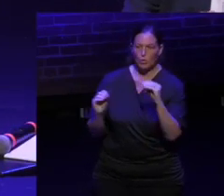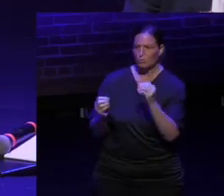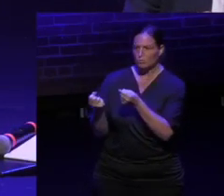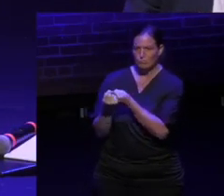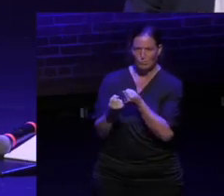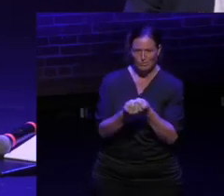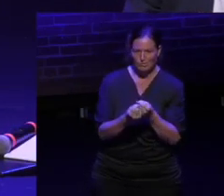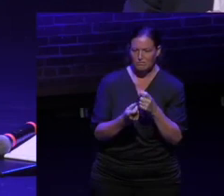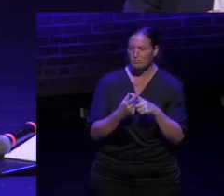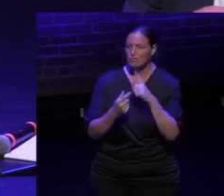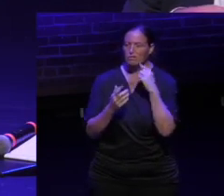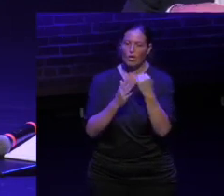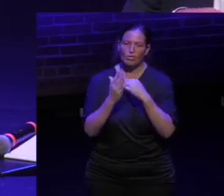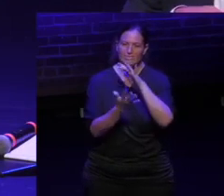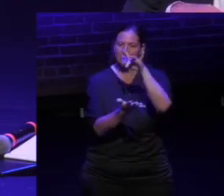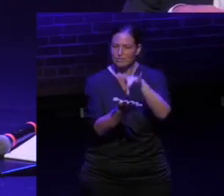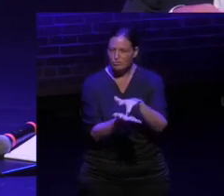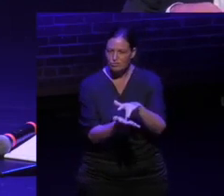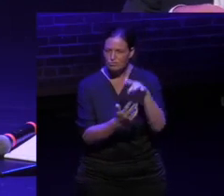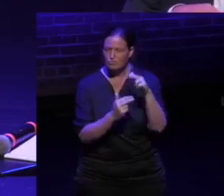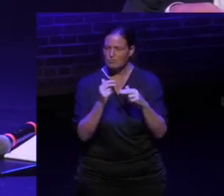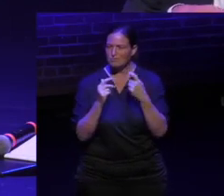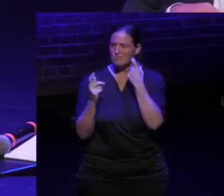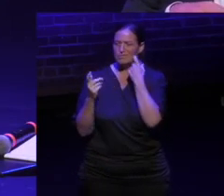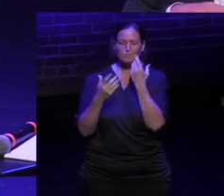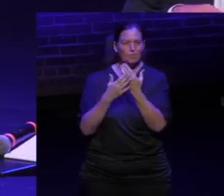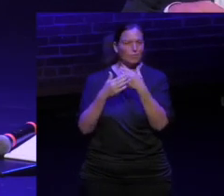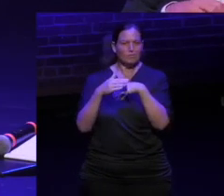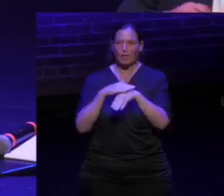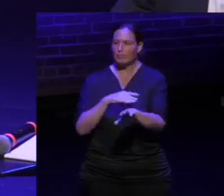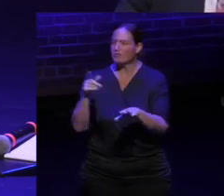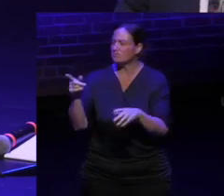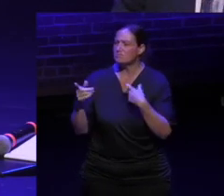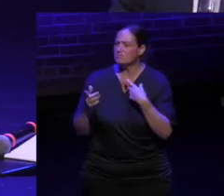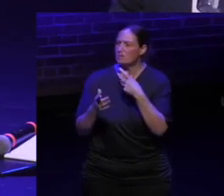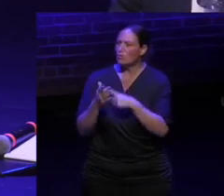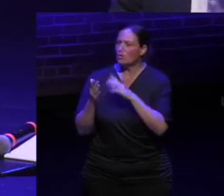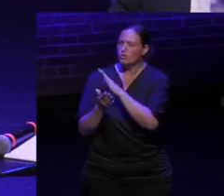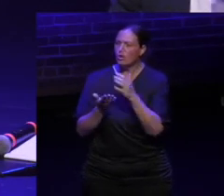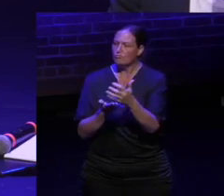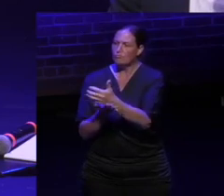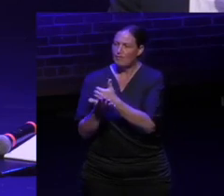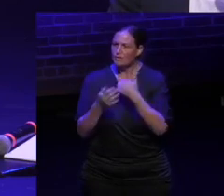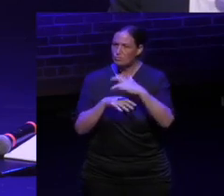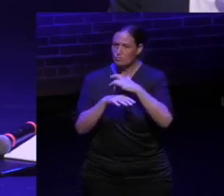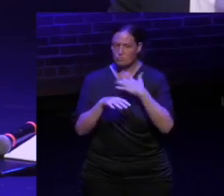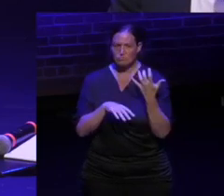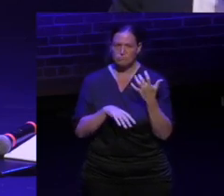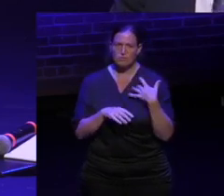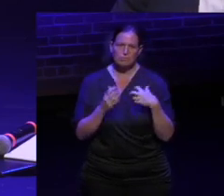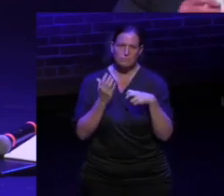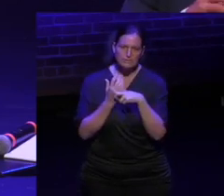arts centers. I was talking with someone just before we came in here, and I asked about, well, what are your revenue sources? Tickets and